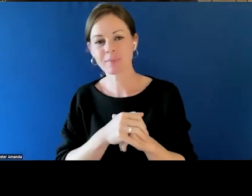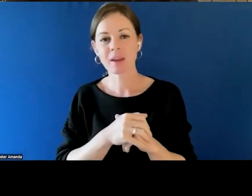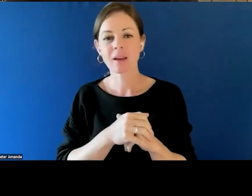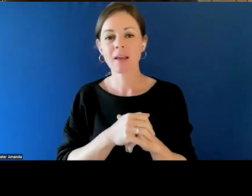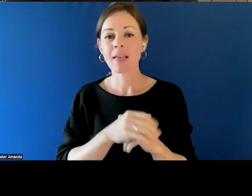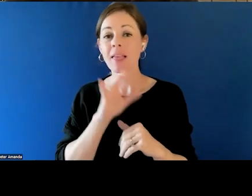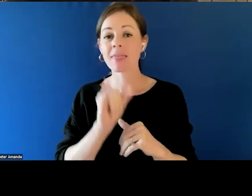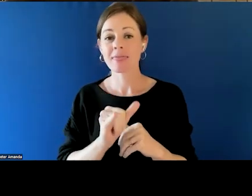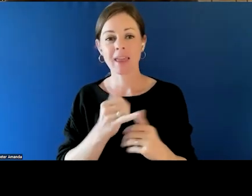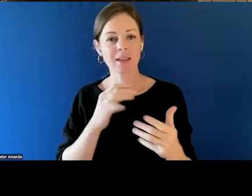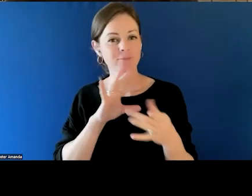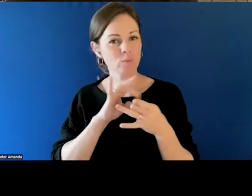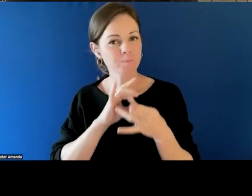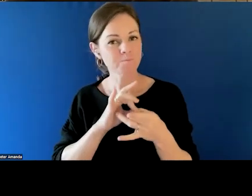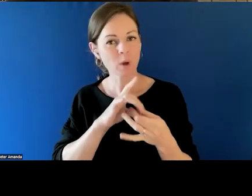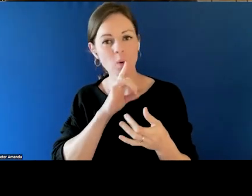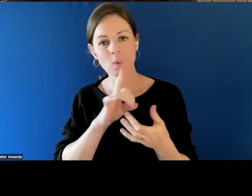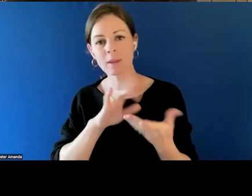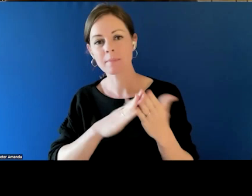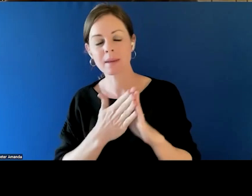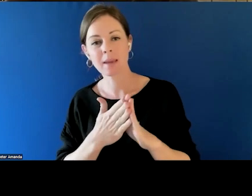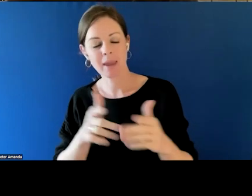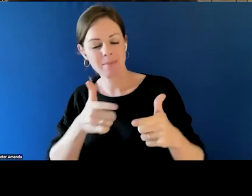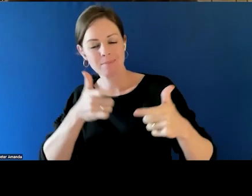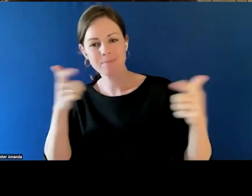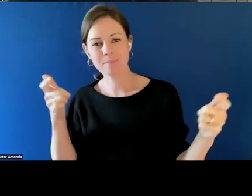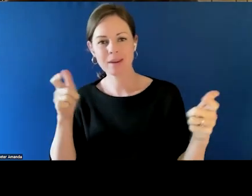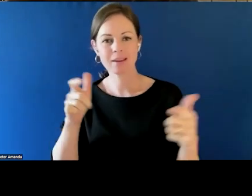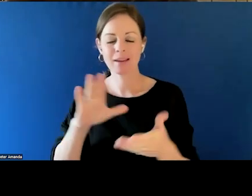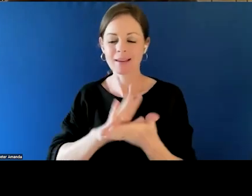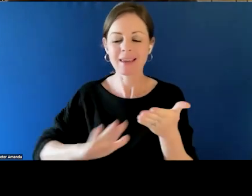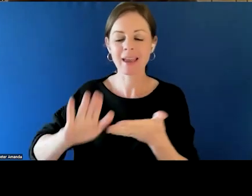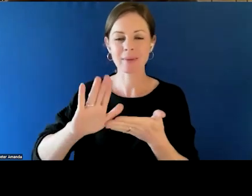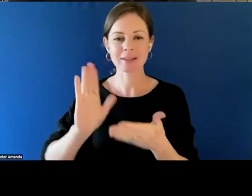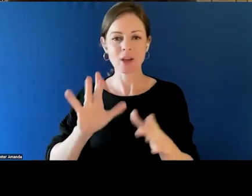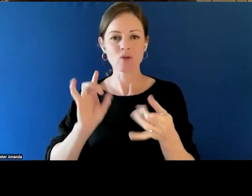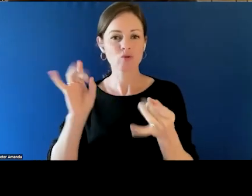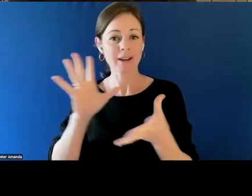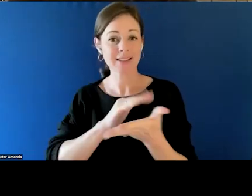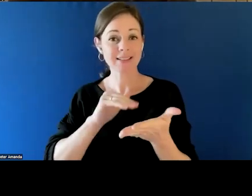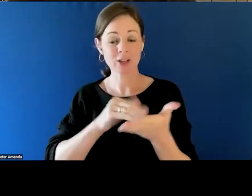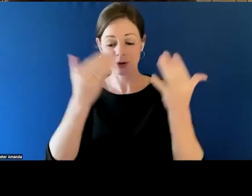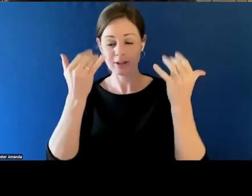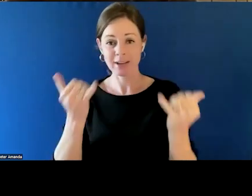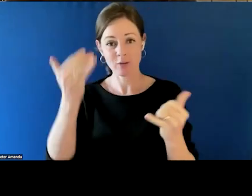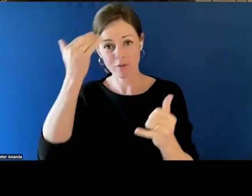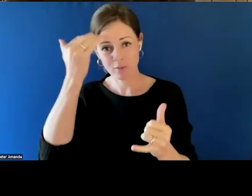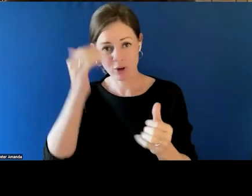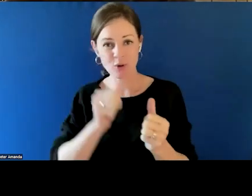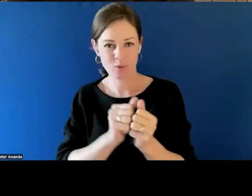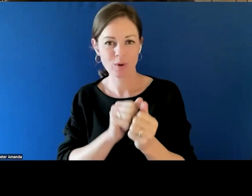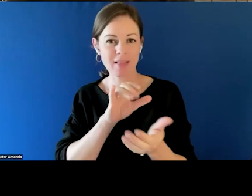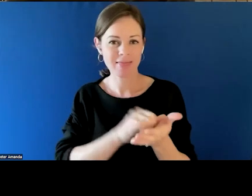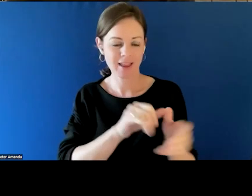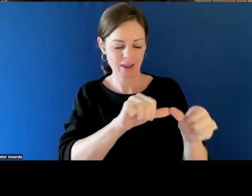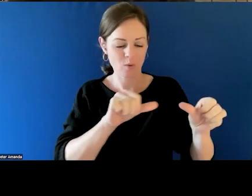bond ended up building a big campus where our crisis center now that people are so familiar with is located. And law